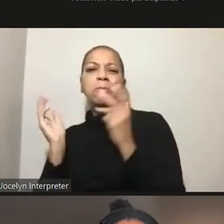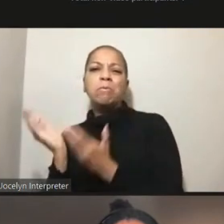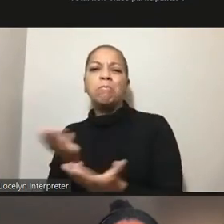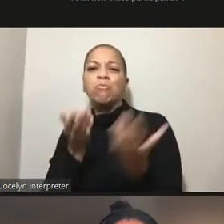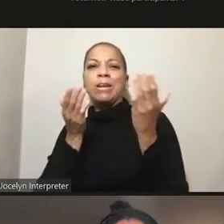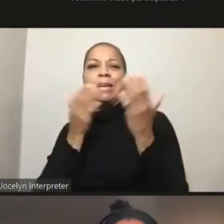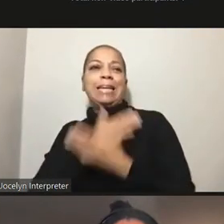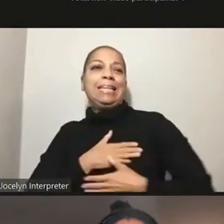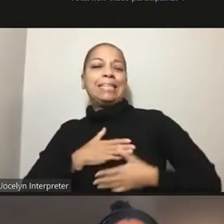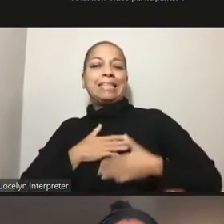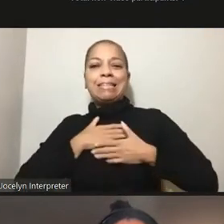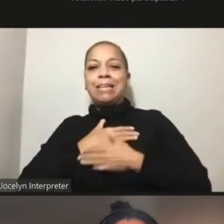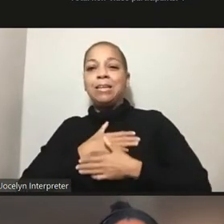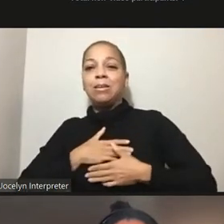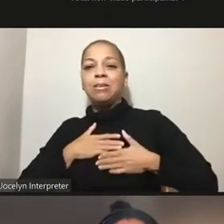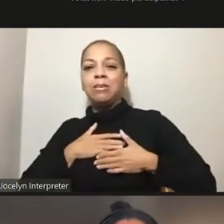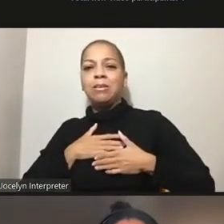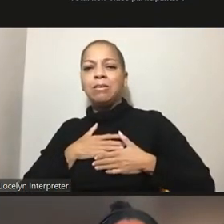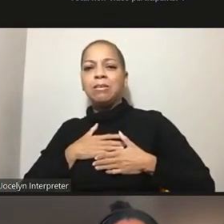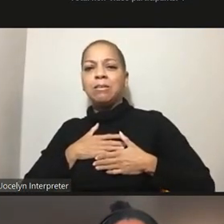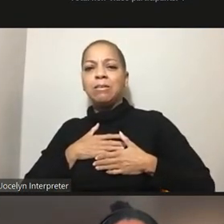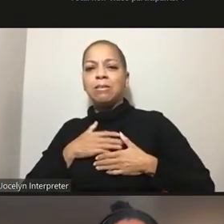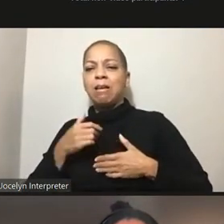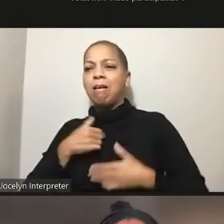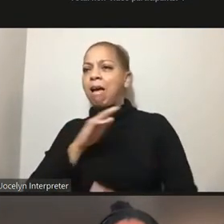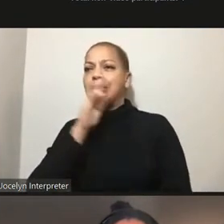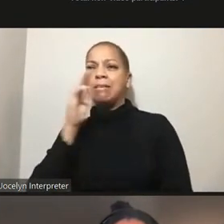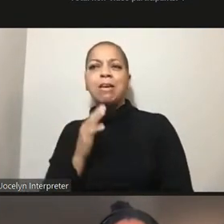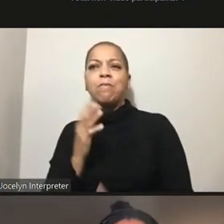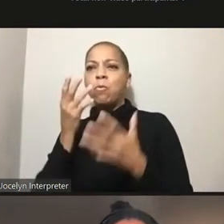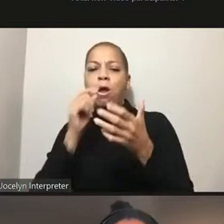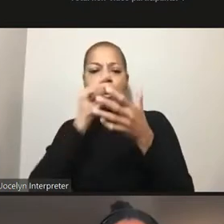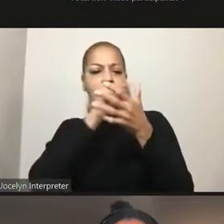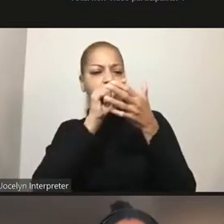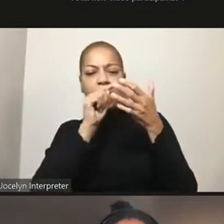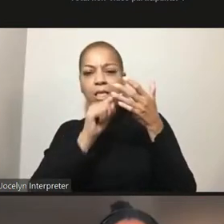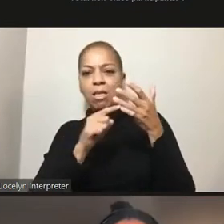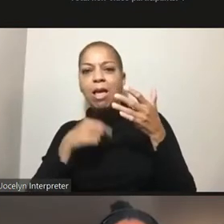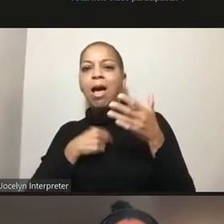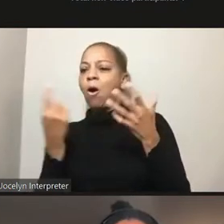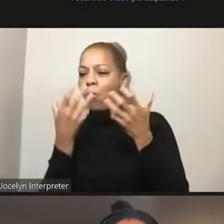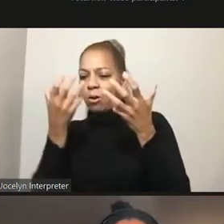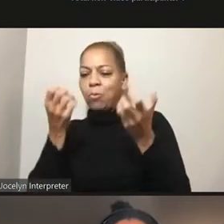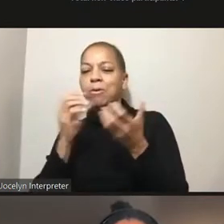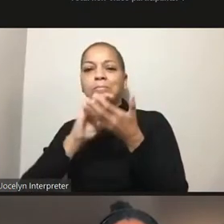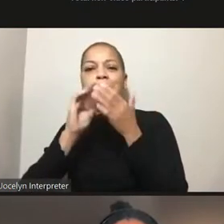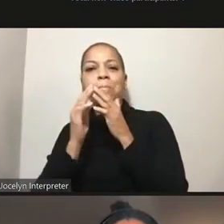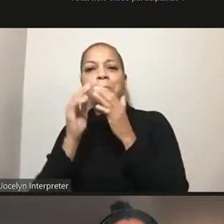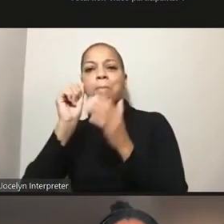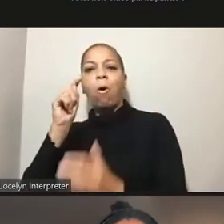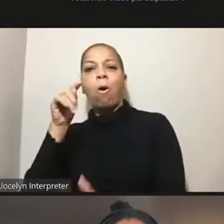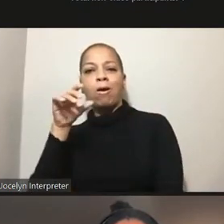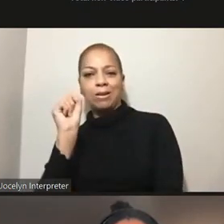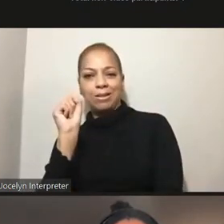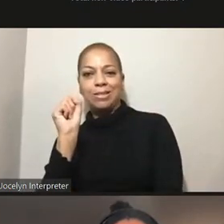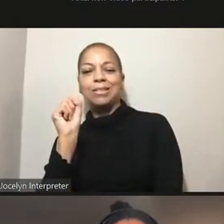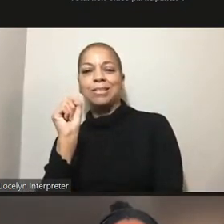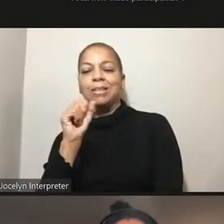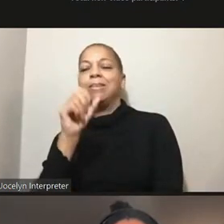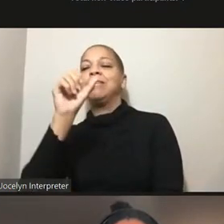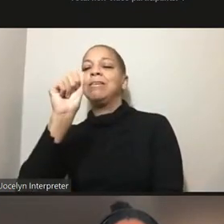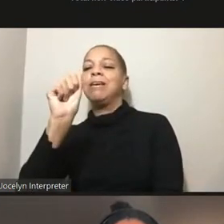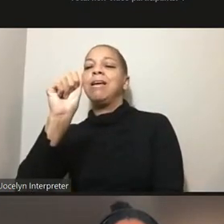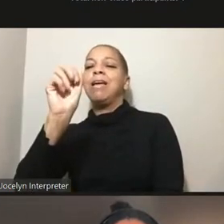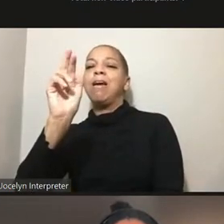entertainment. You know, I've never wanted to be any of those things. I only wanted to be an artist. And as James